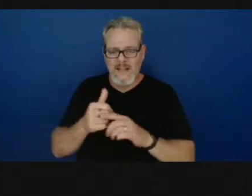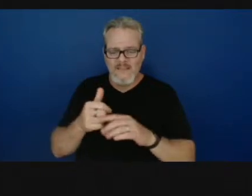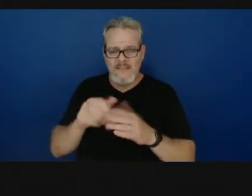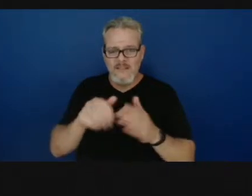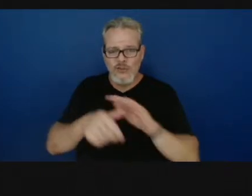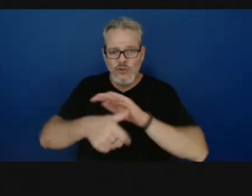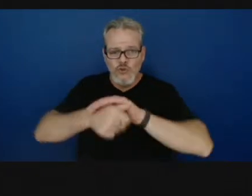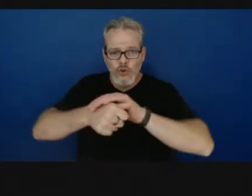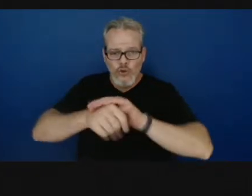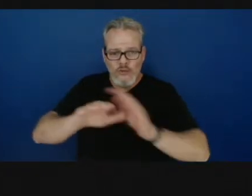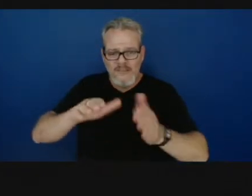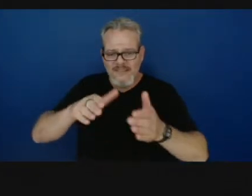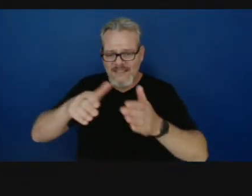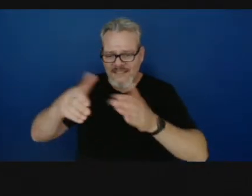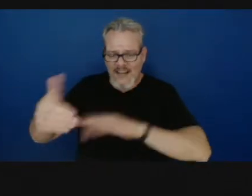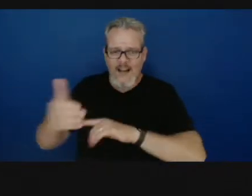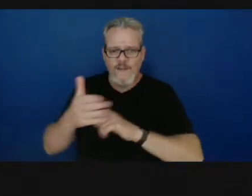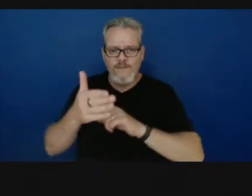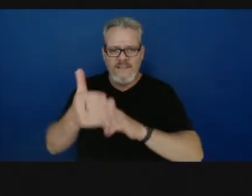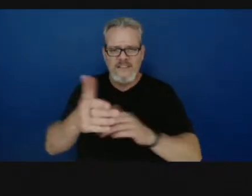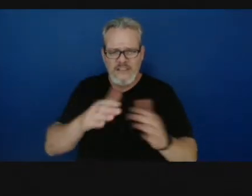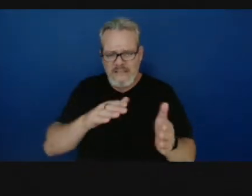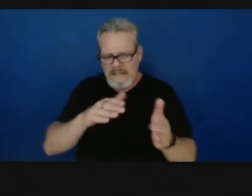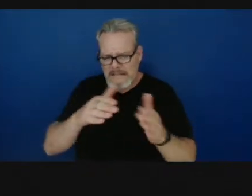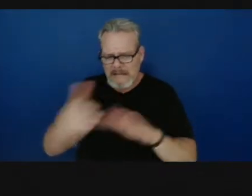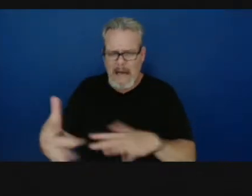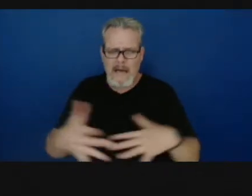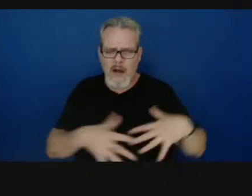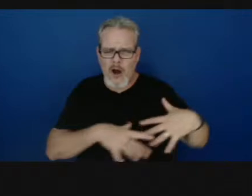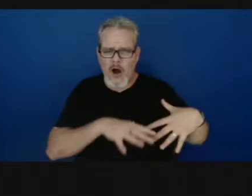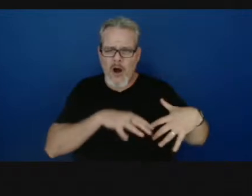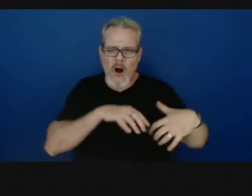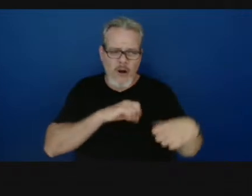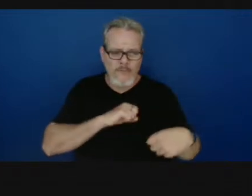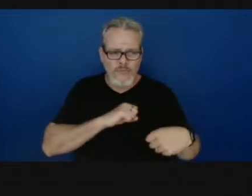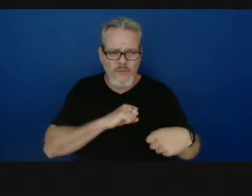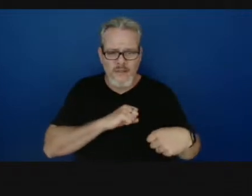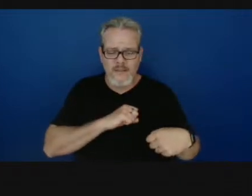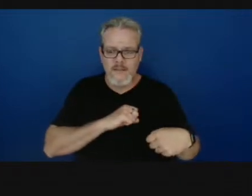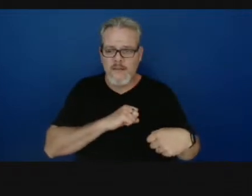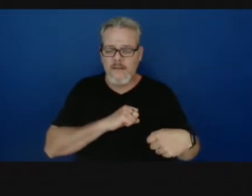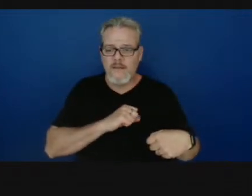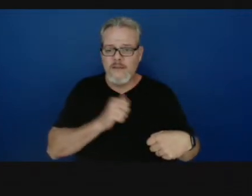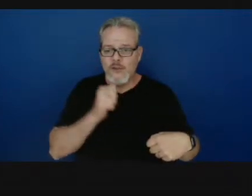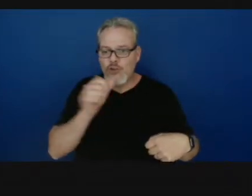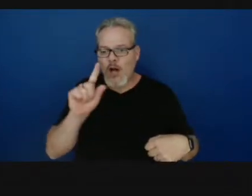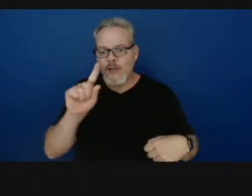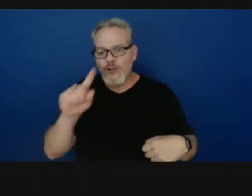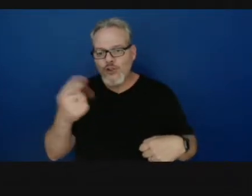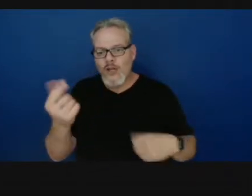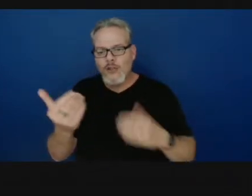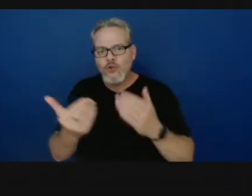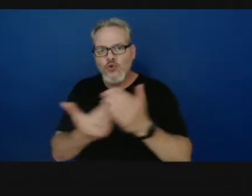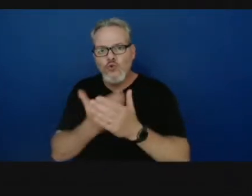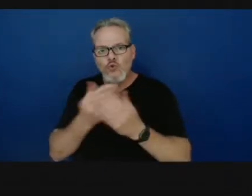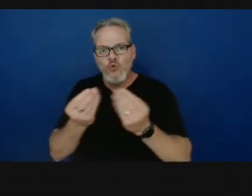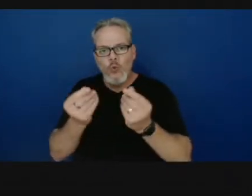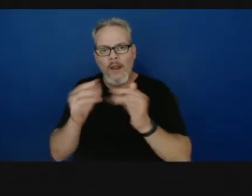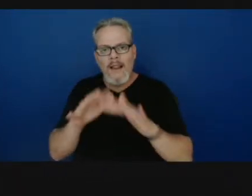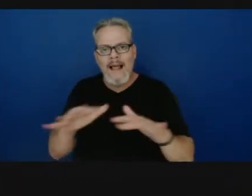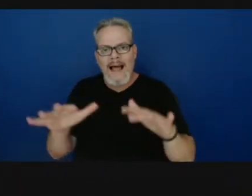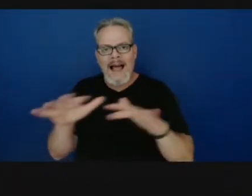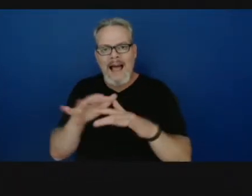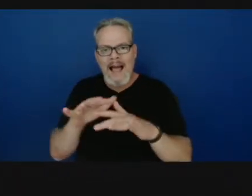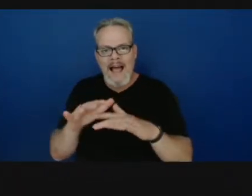coastline. It's heartbreaking stuff. It's not just, new land being created.